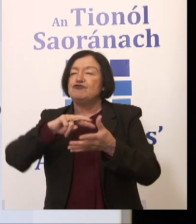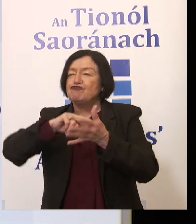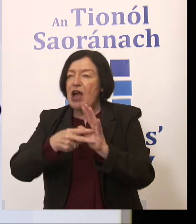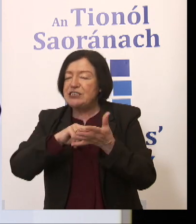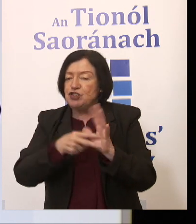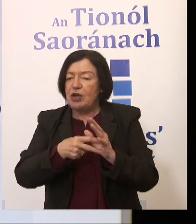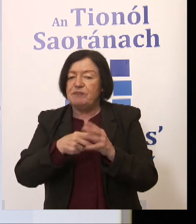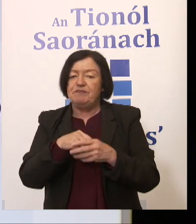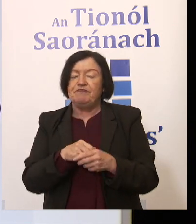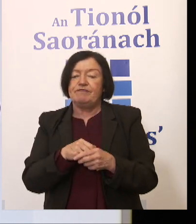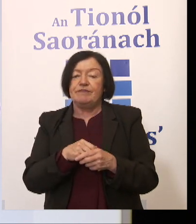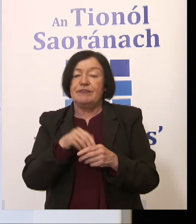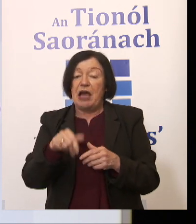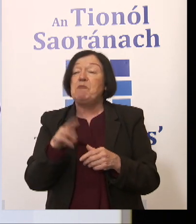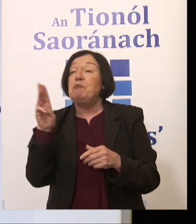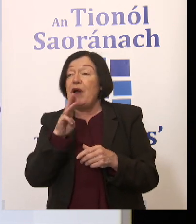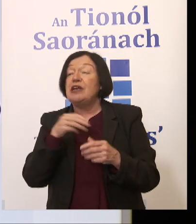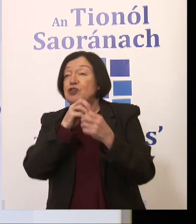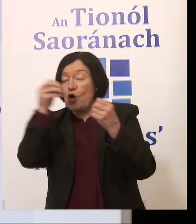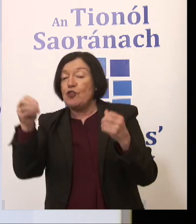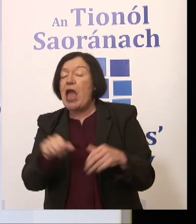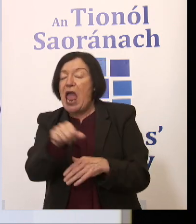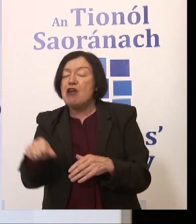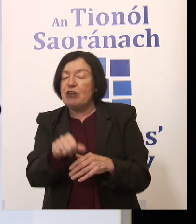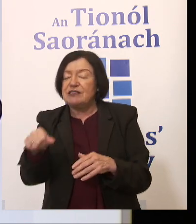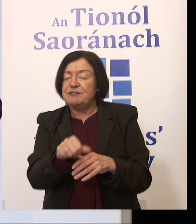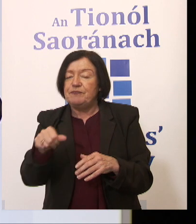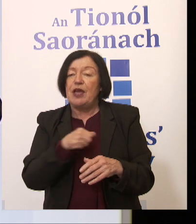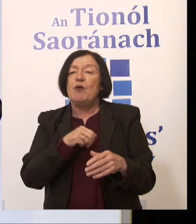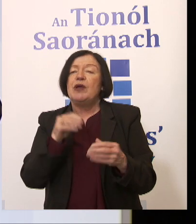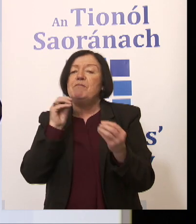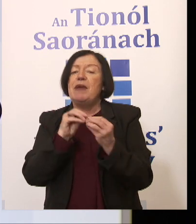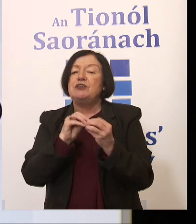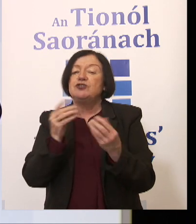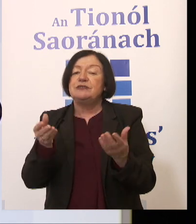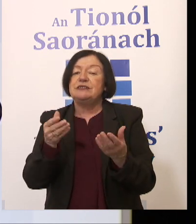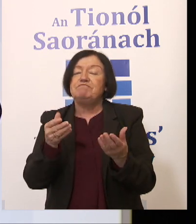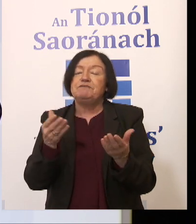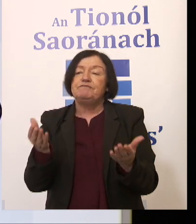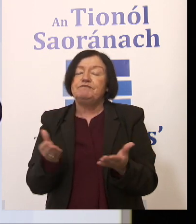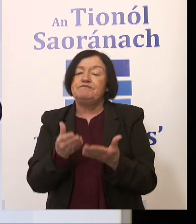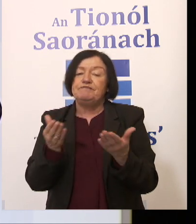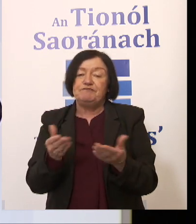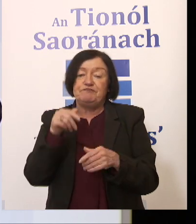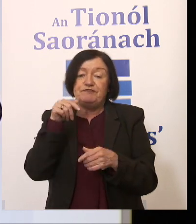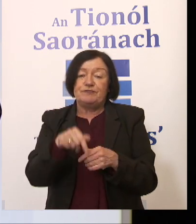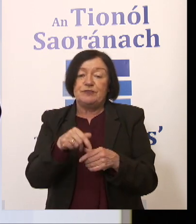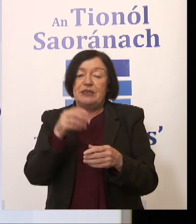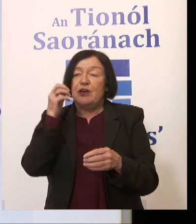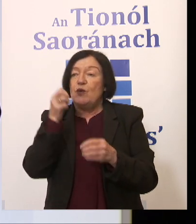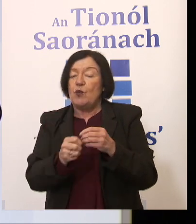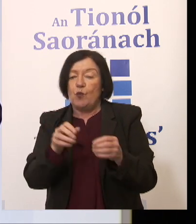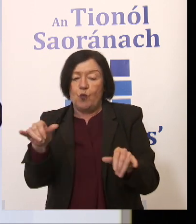and possibly into other areas. And we touched on, you know, again, whether at what end of the